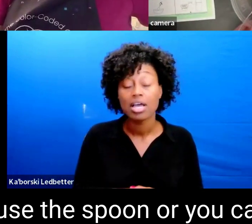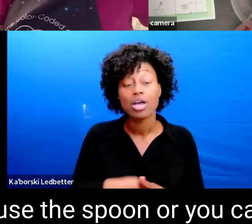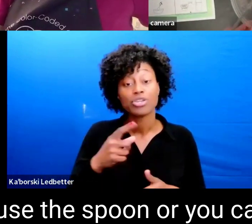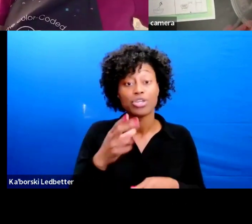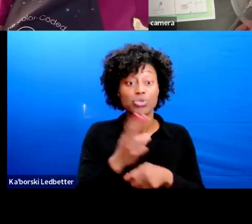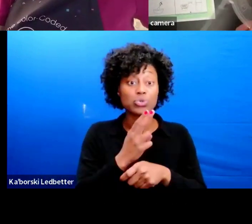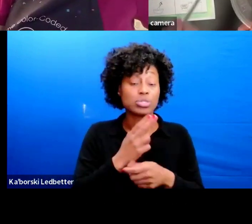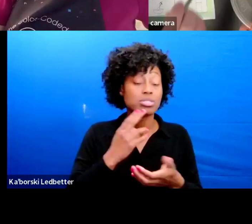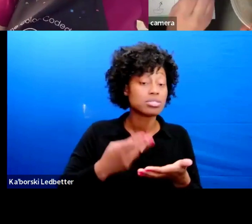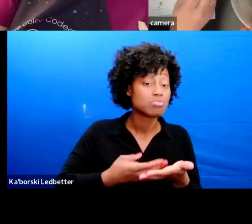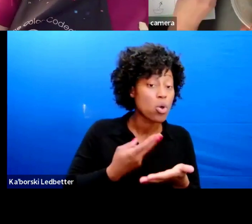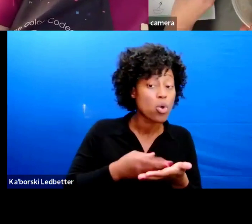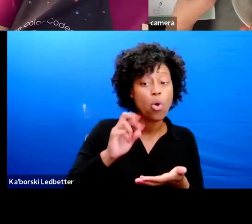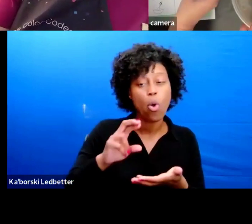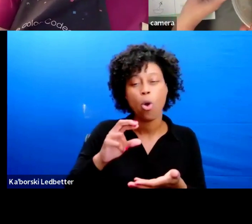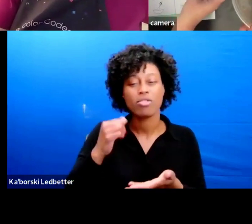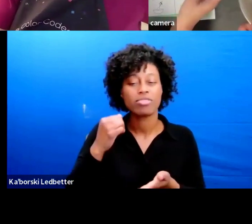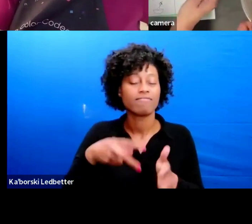for this.